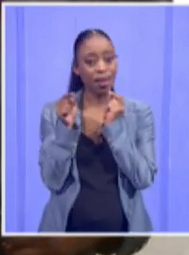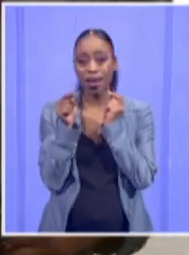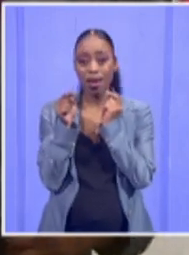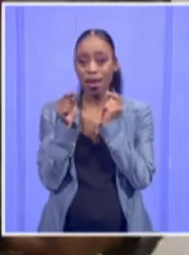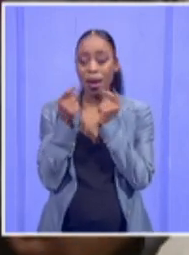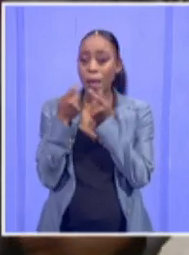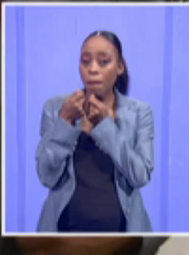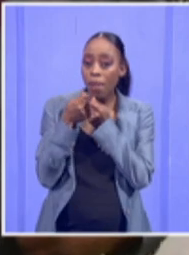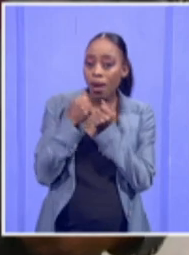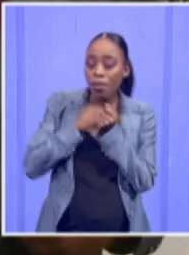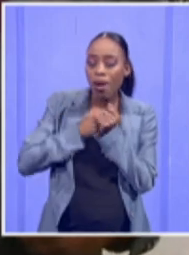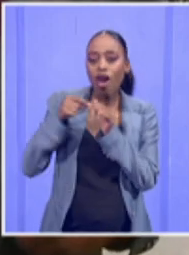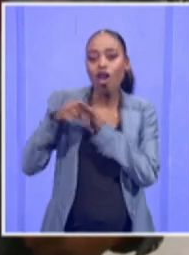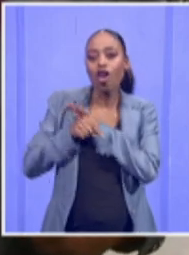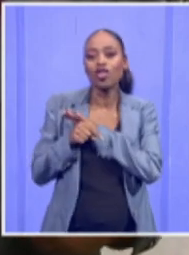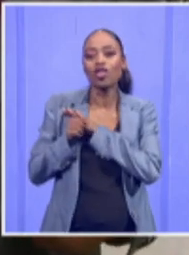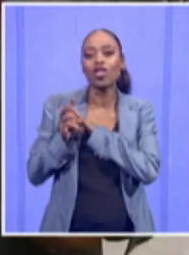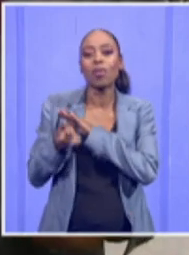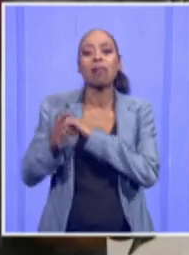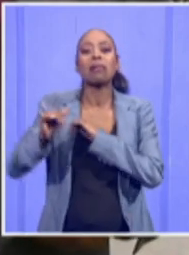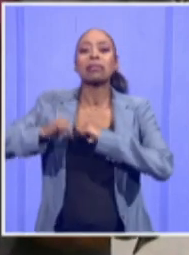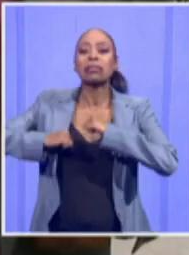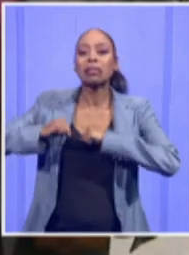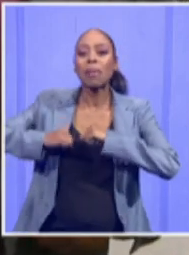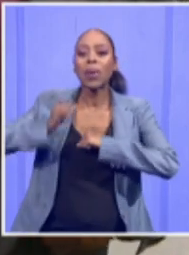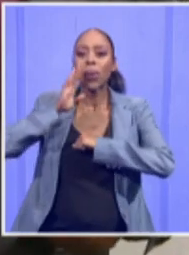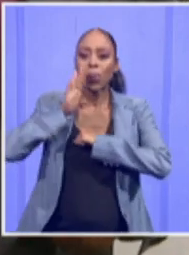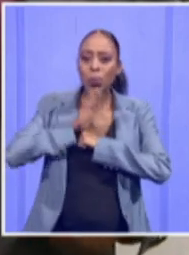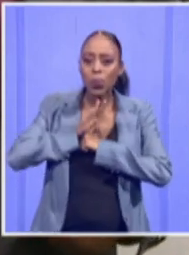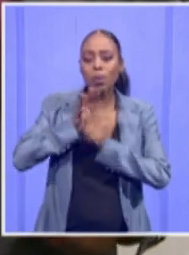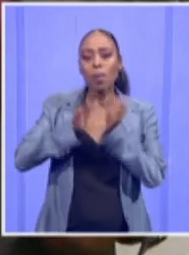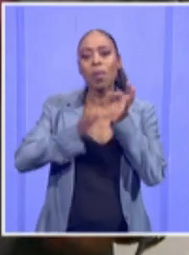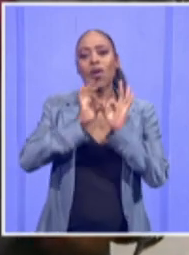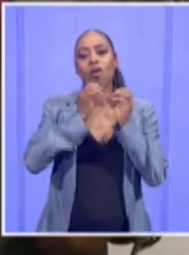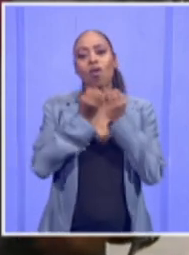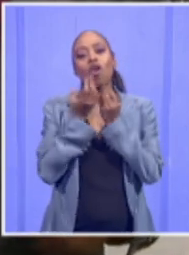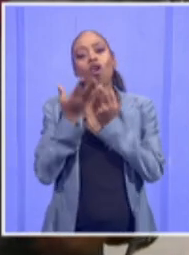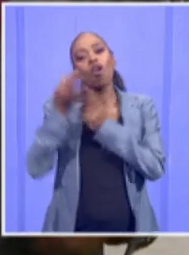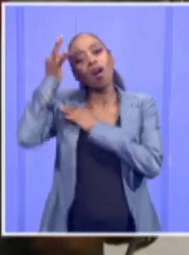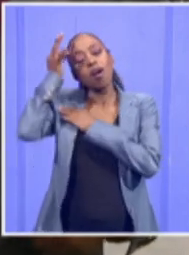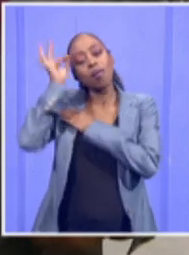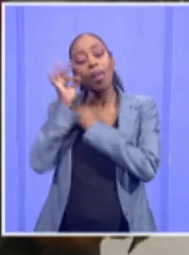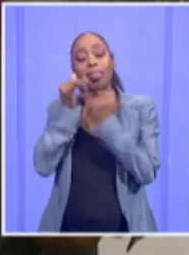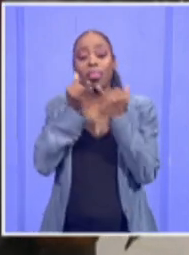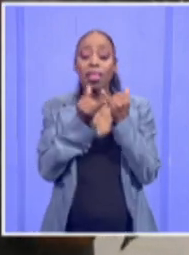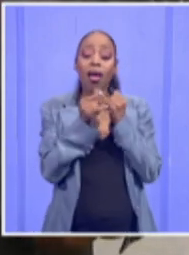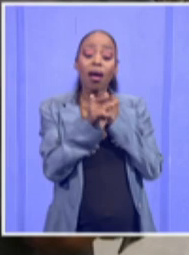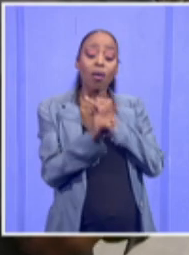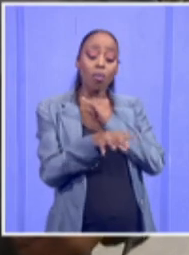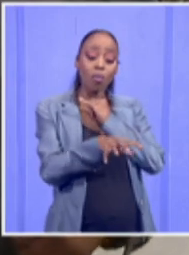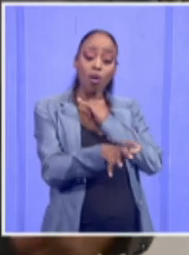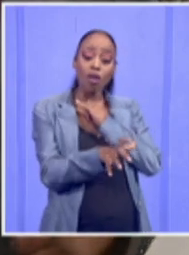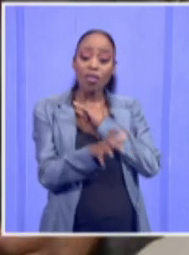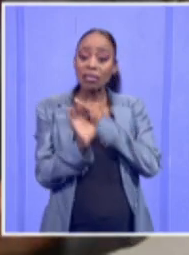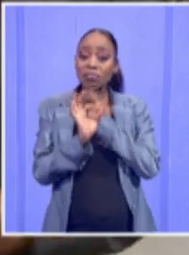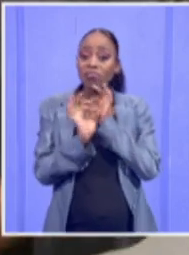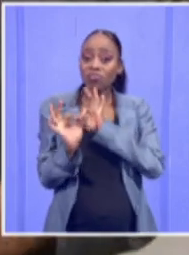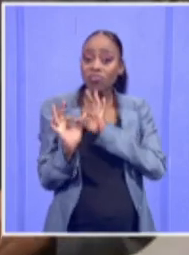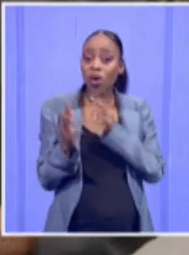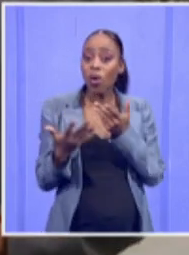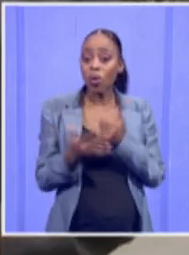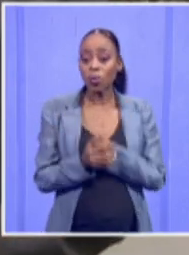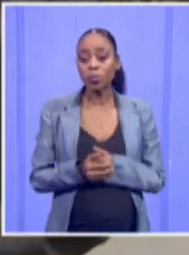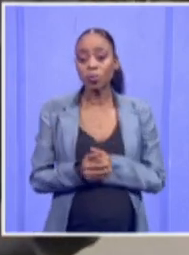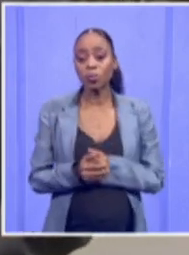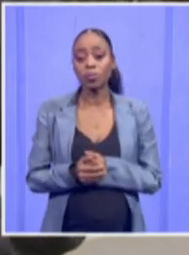no stability within a governmental sector or political sector. How is the province in that regard? Let me start